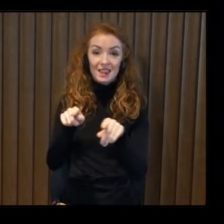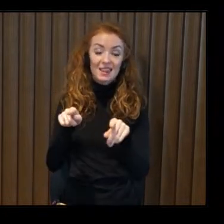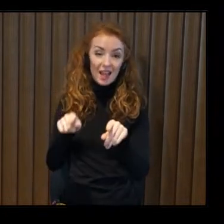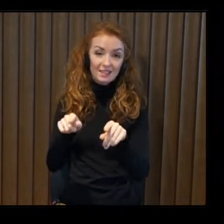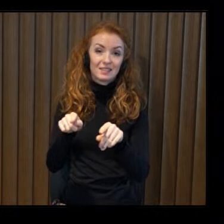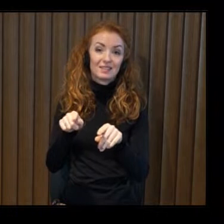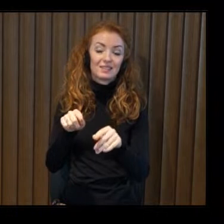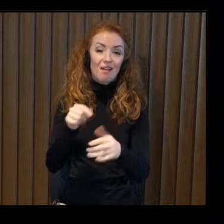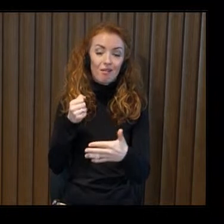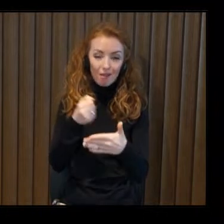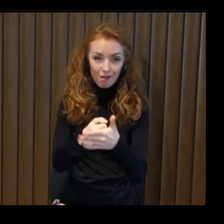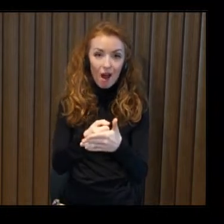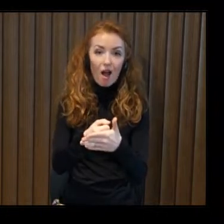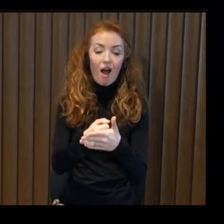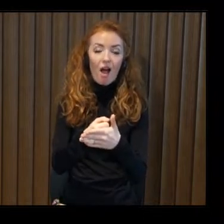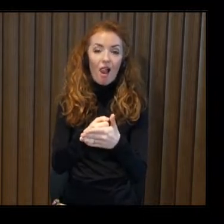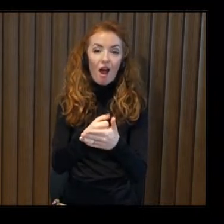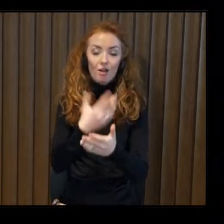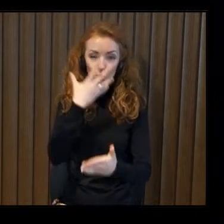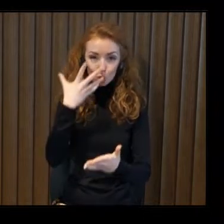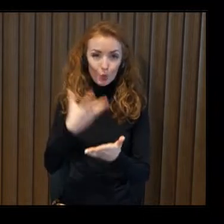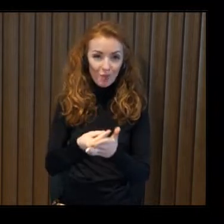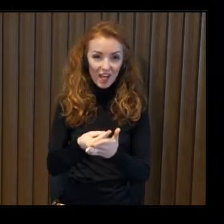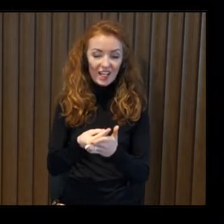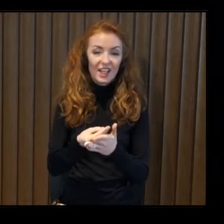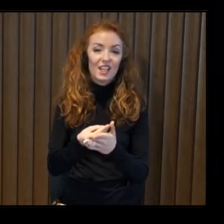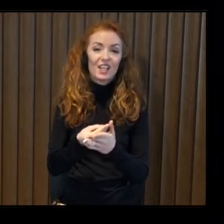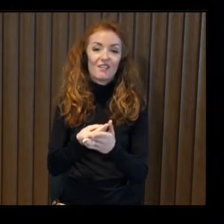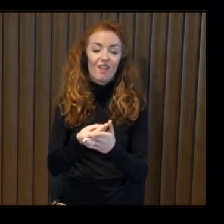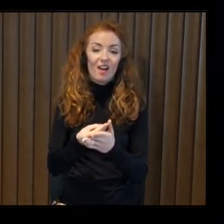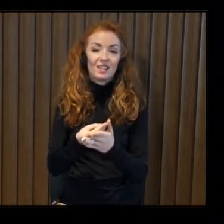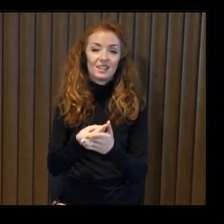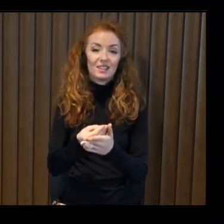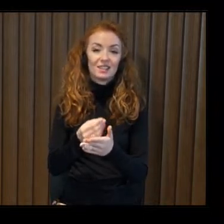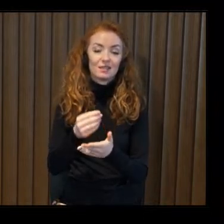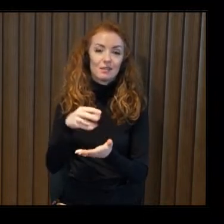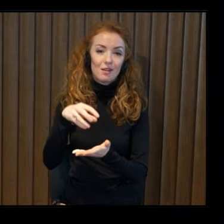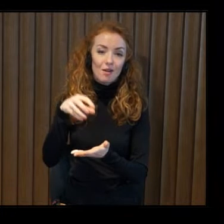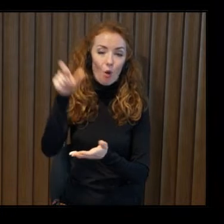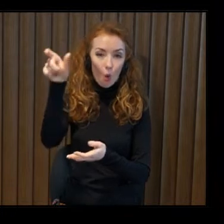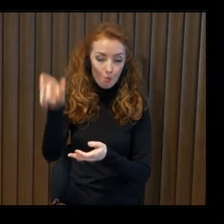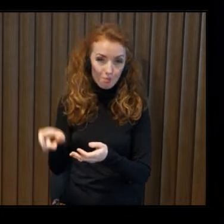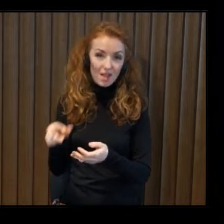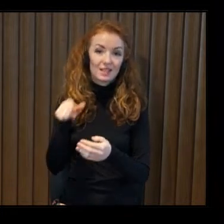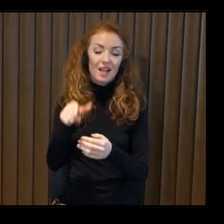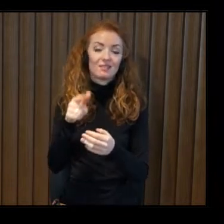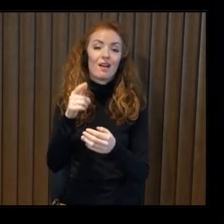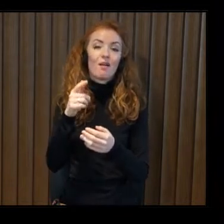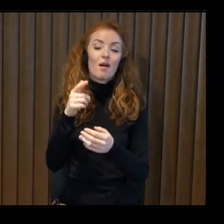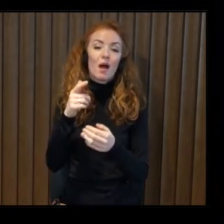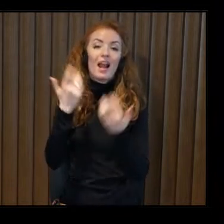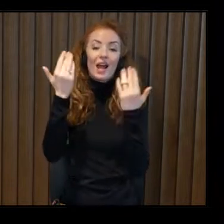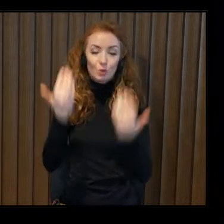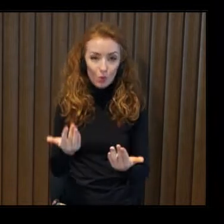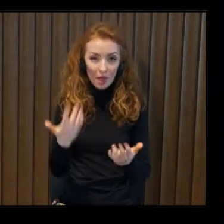subjective experience. My best story about satisfaction comes from my mother. Now, one day she was really excited because she wanted to buy a